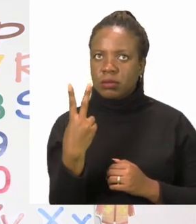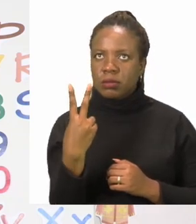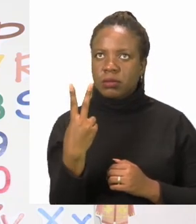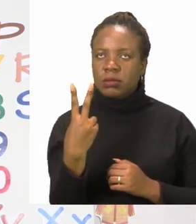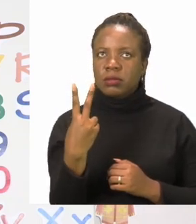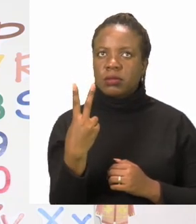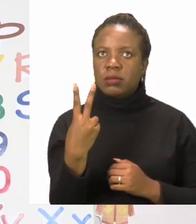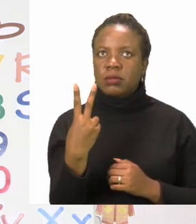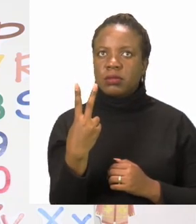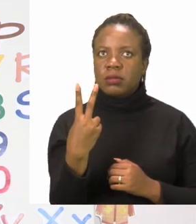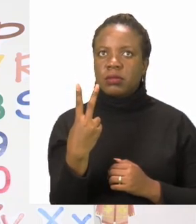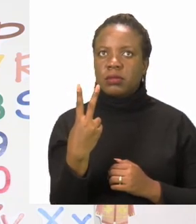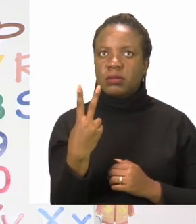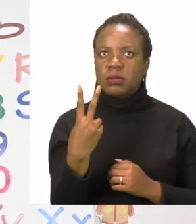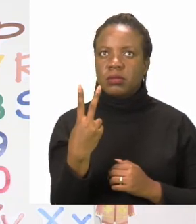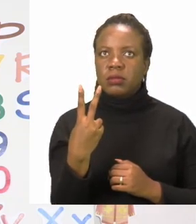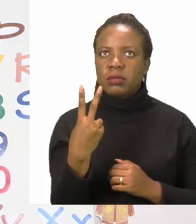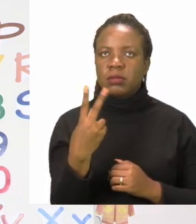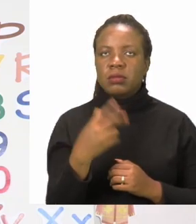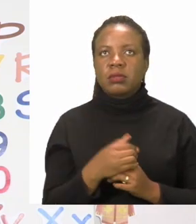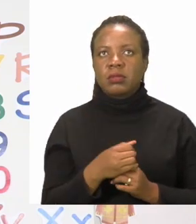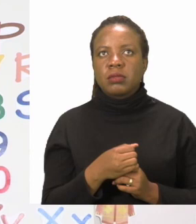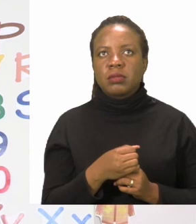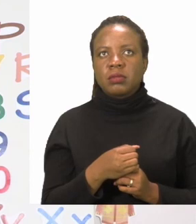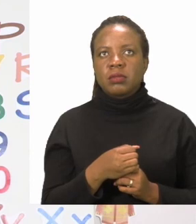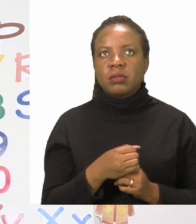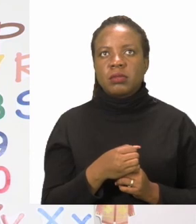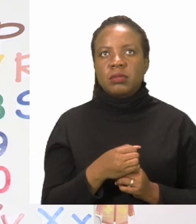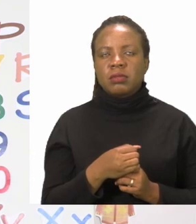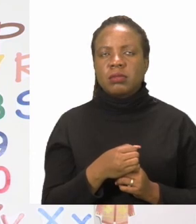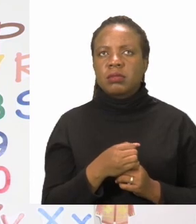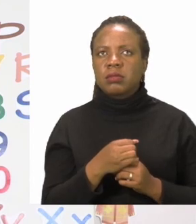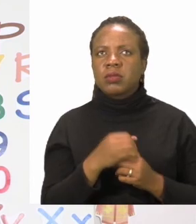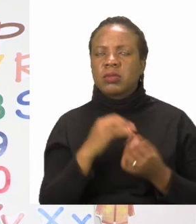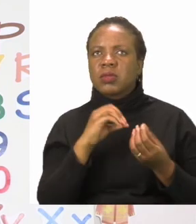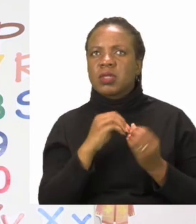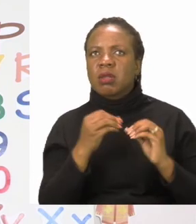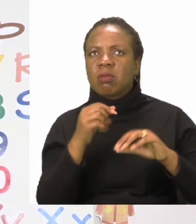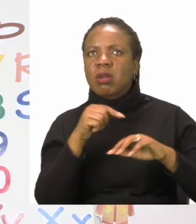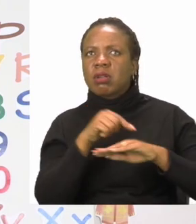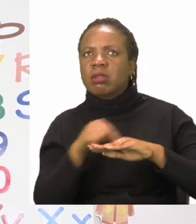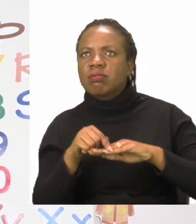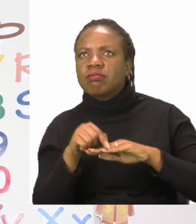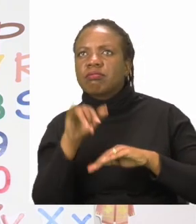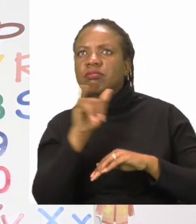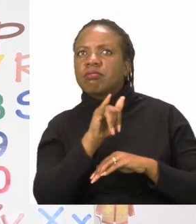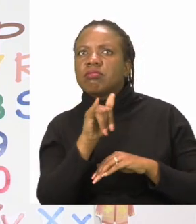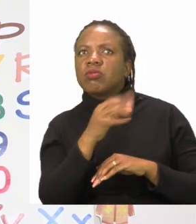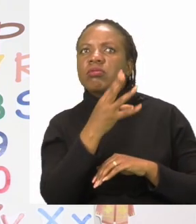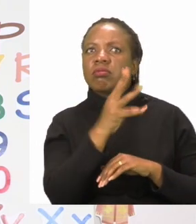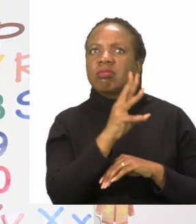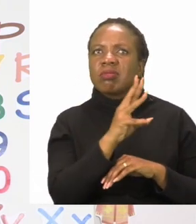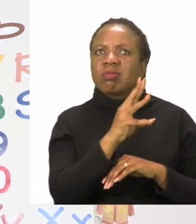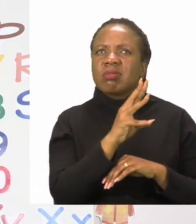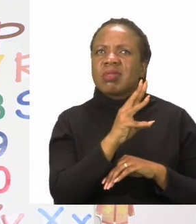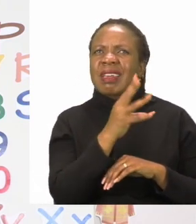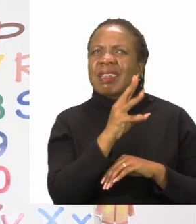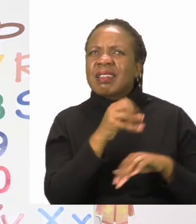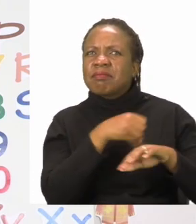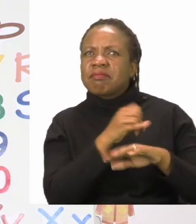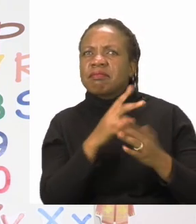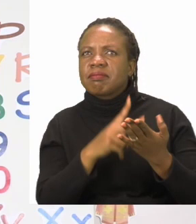642. Now, we need to find out where the 6 is sitting. Is it